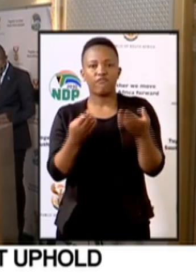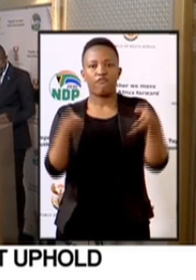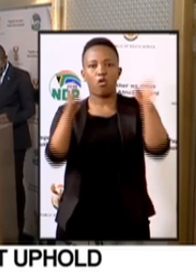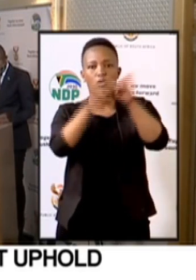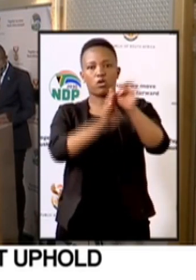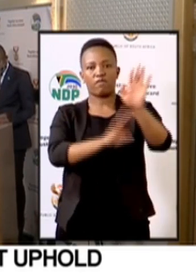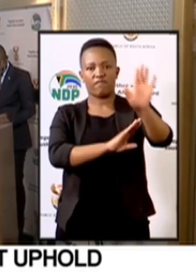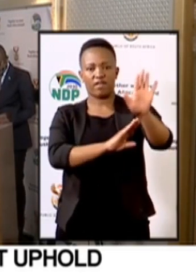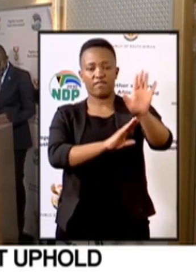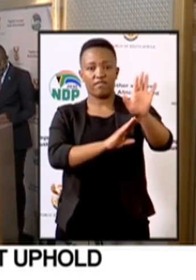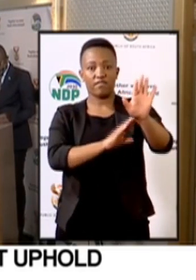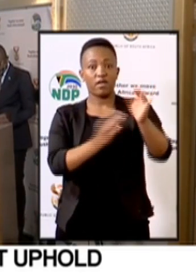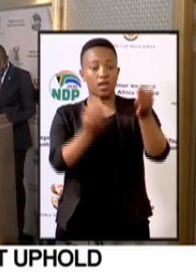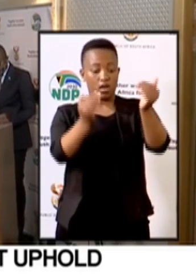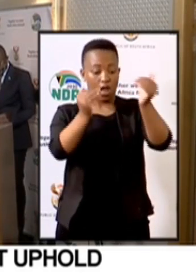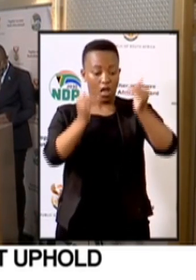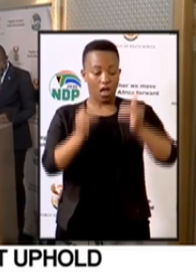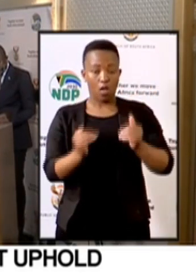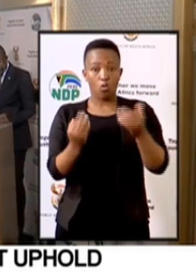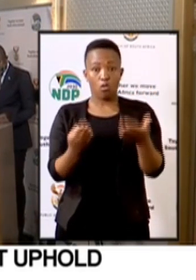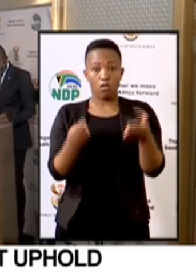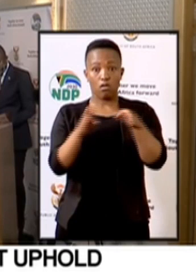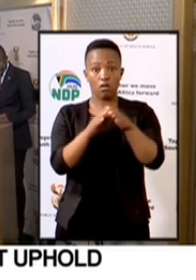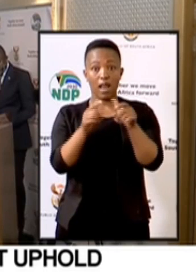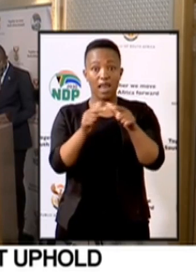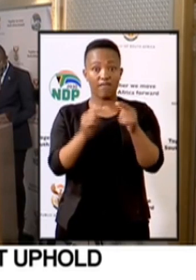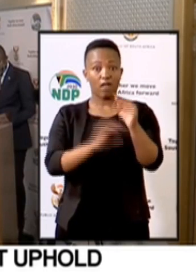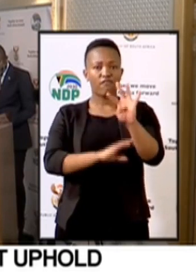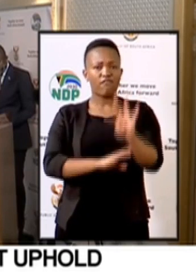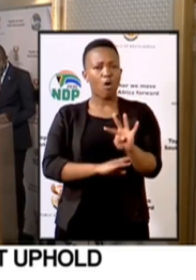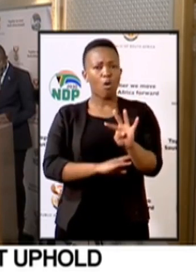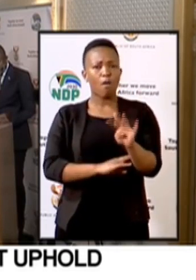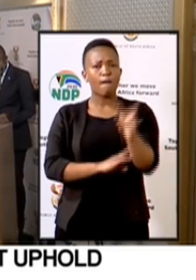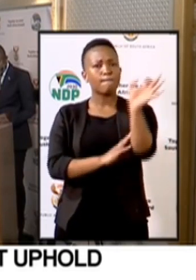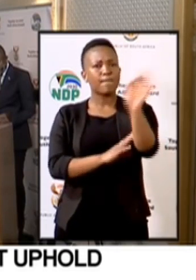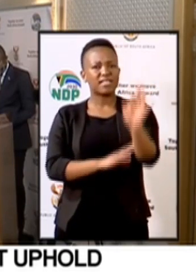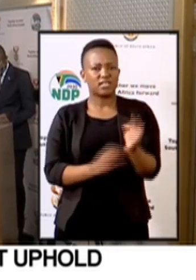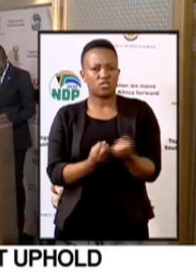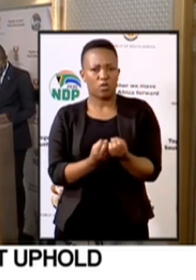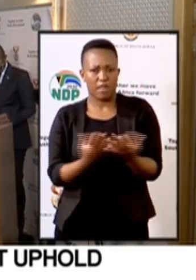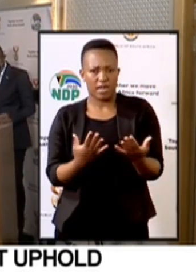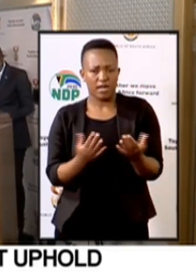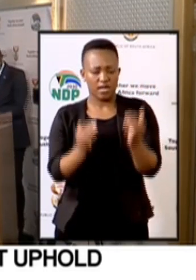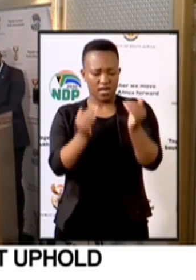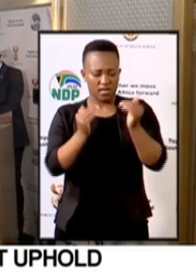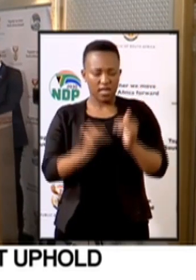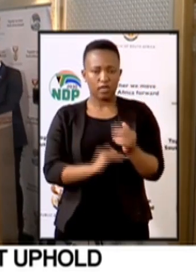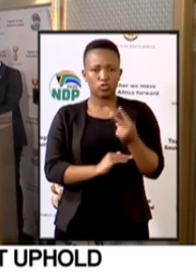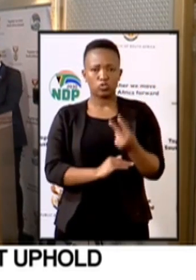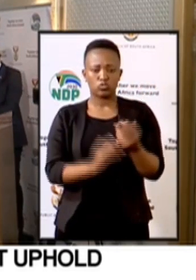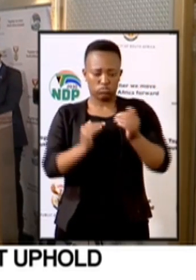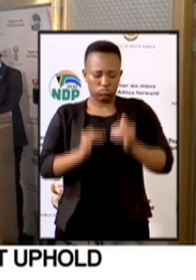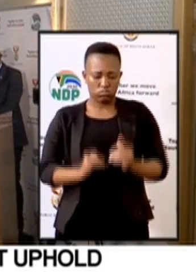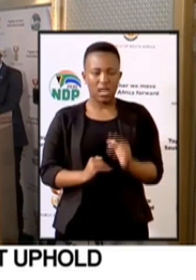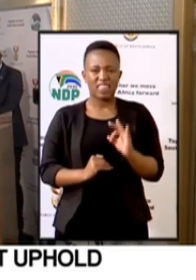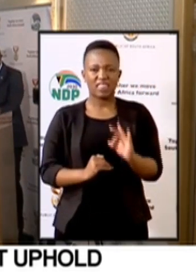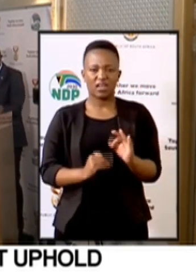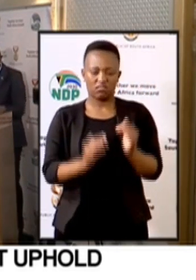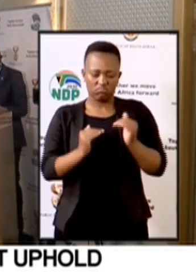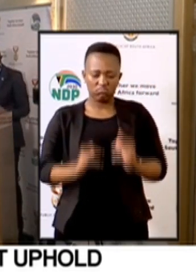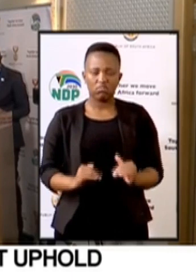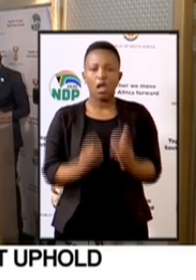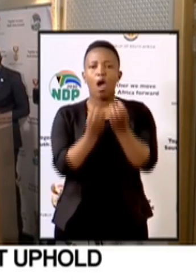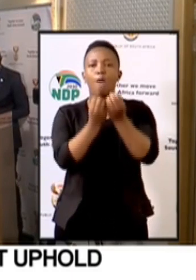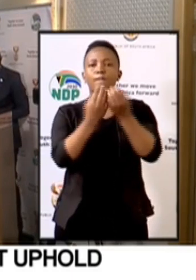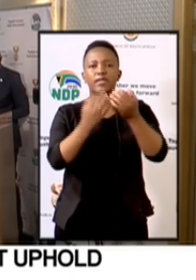percentage may be increased in 4, and what you anticipate it to be in 3, 2, and 1, for example. So we get an idea of the gradual steps